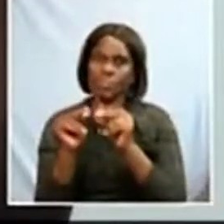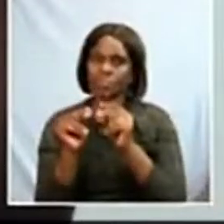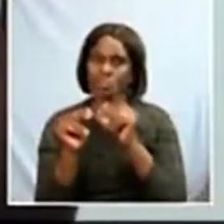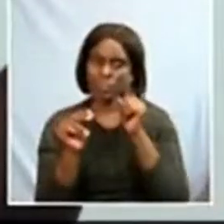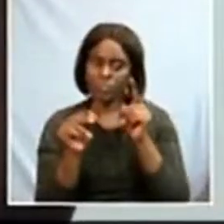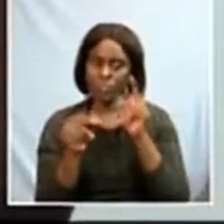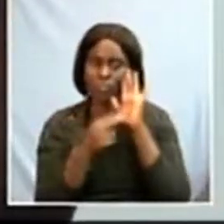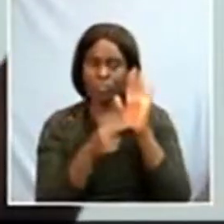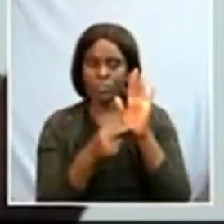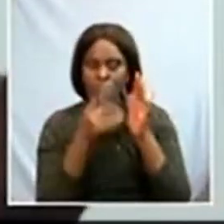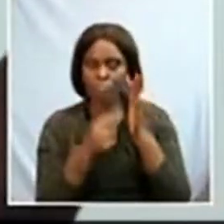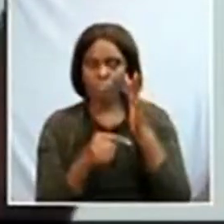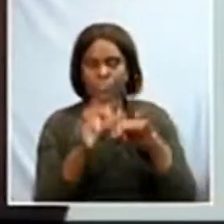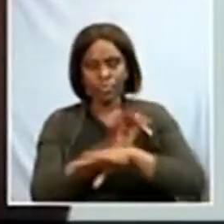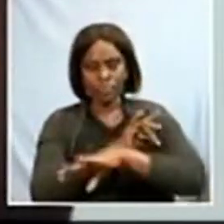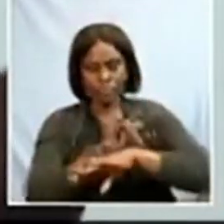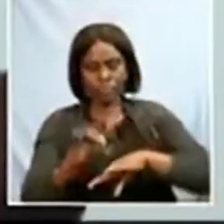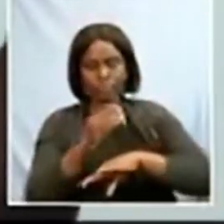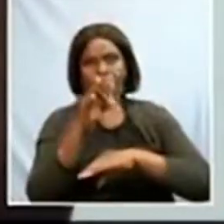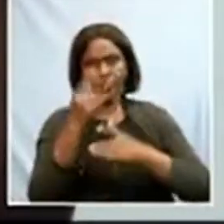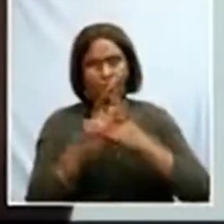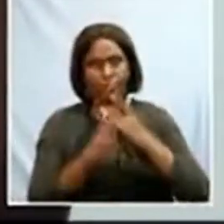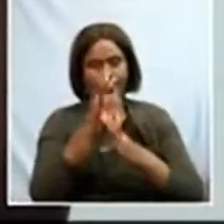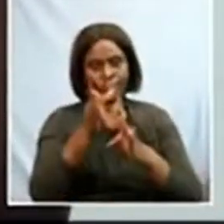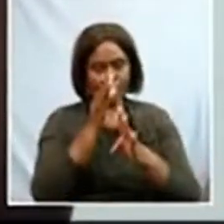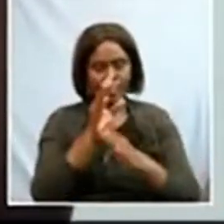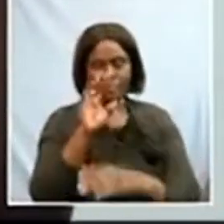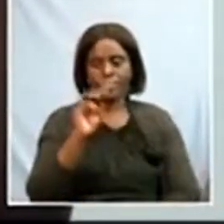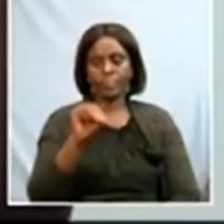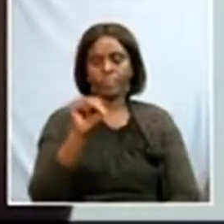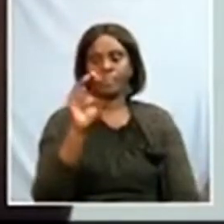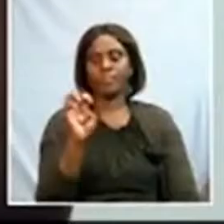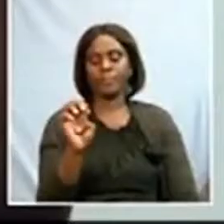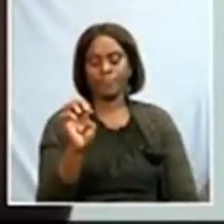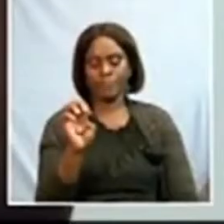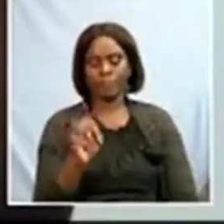It shows lack of M&E.